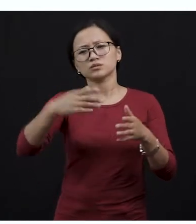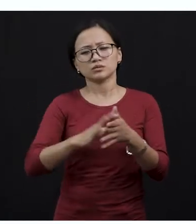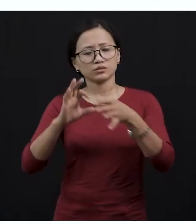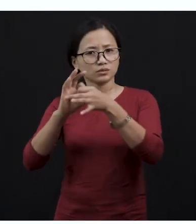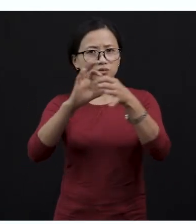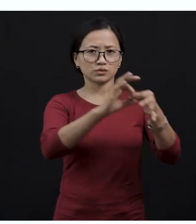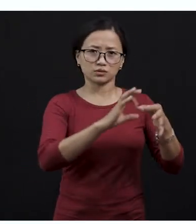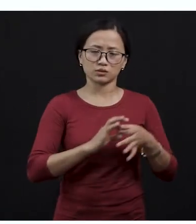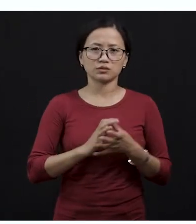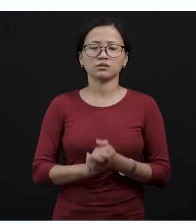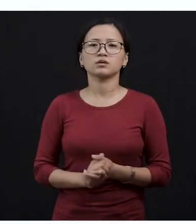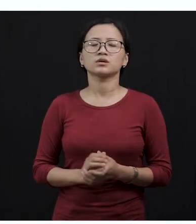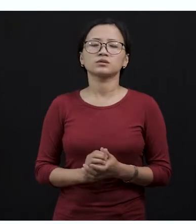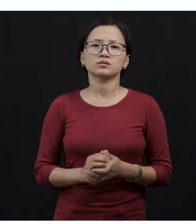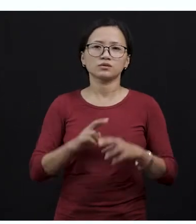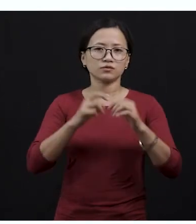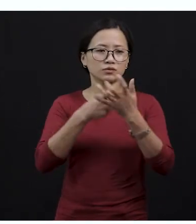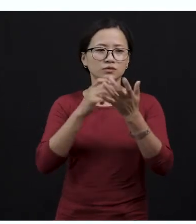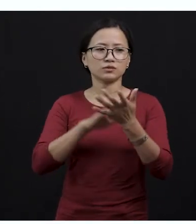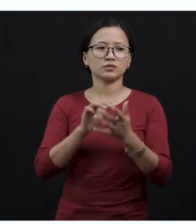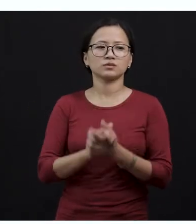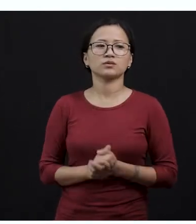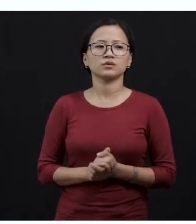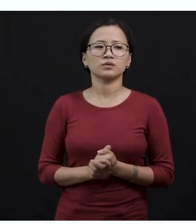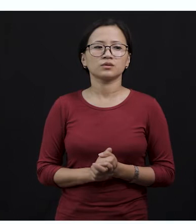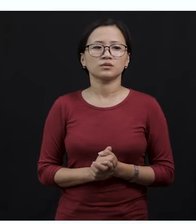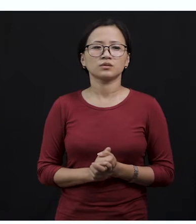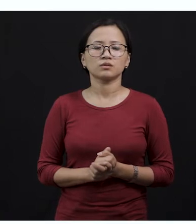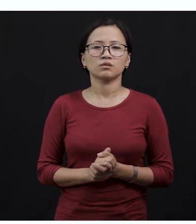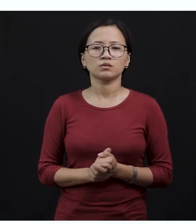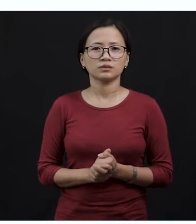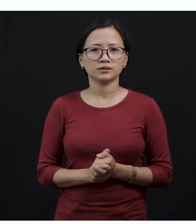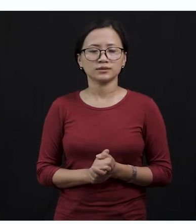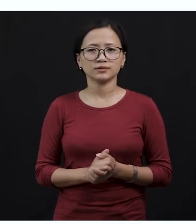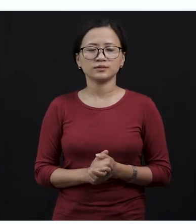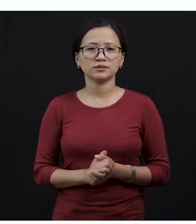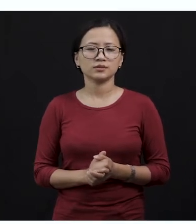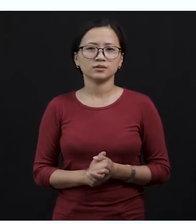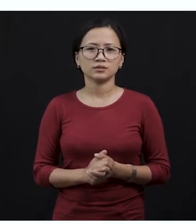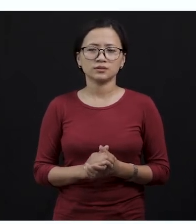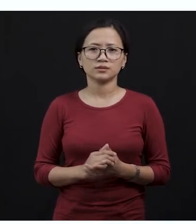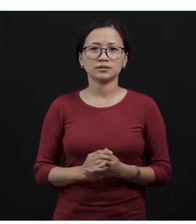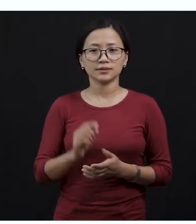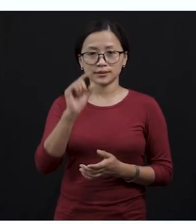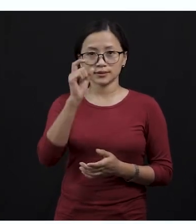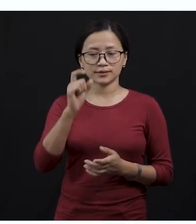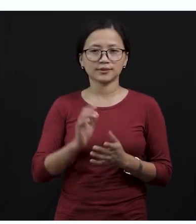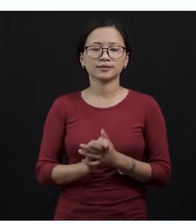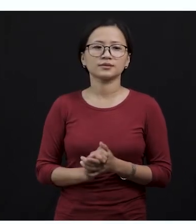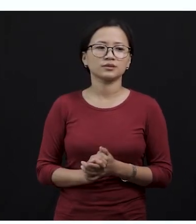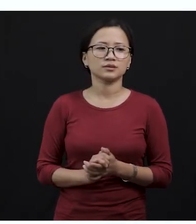will all go and form. Yes, what are these? Students, what are these? This